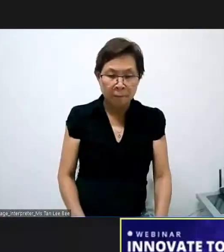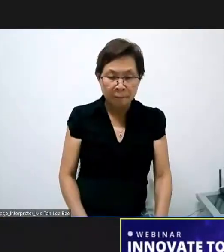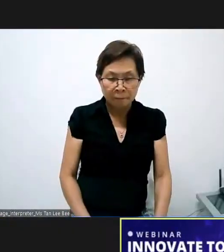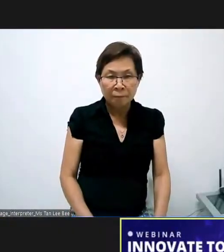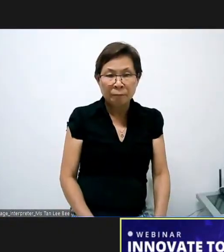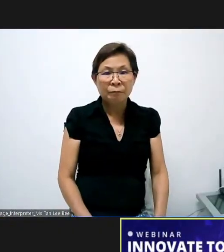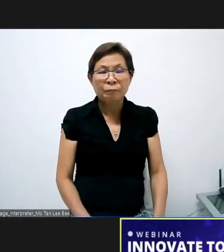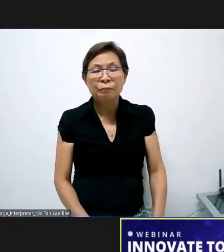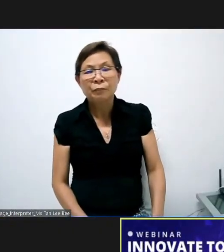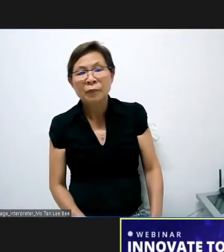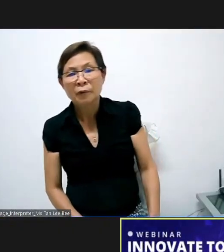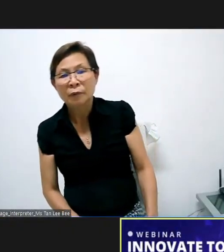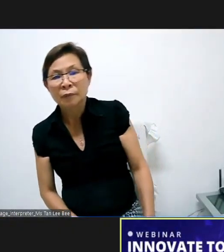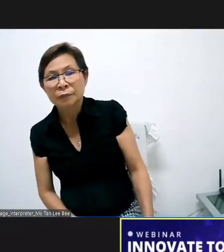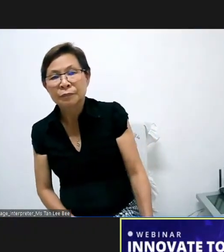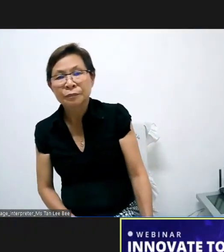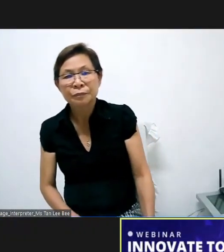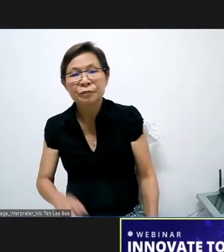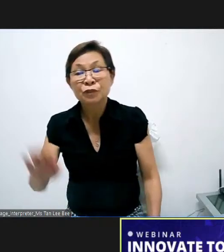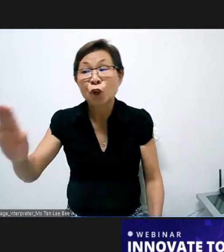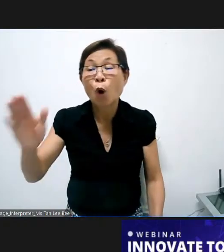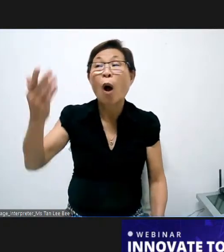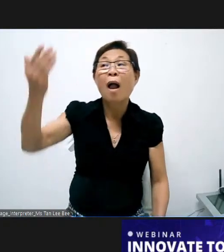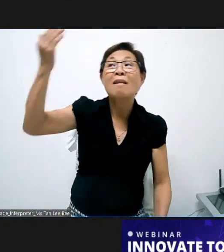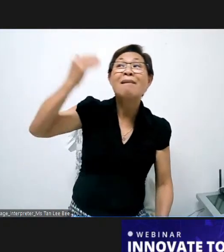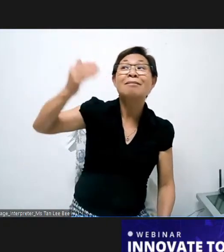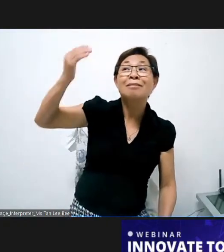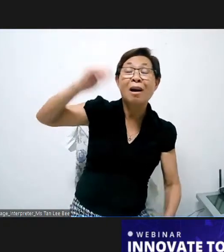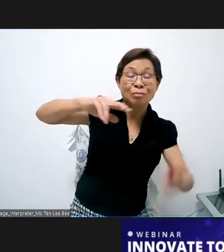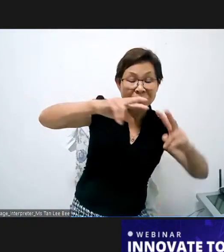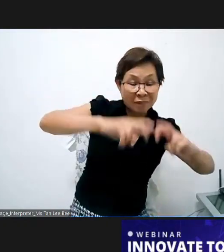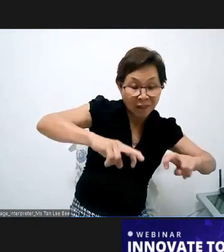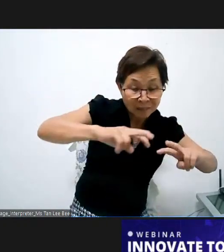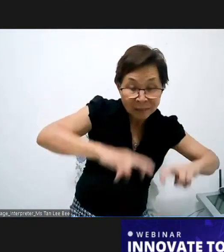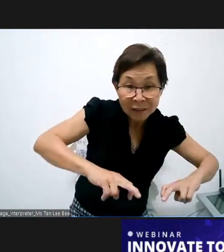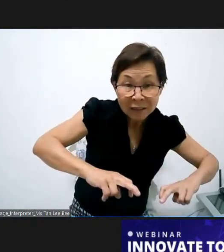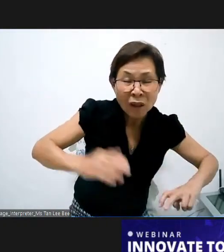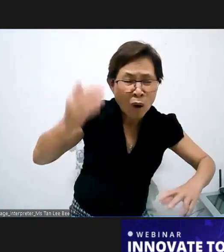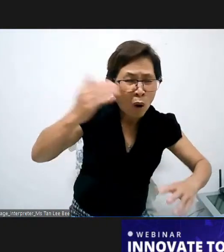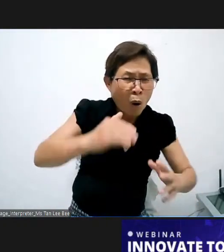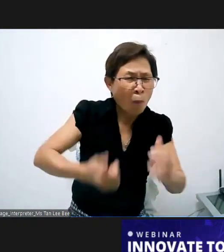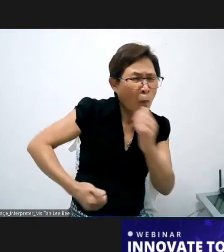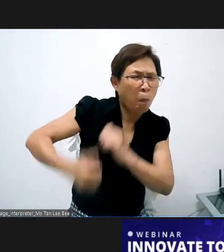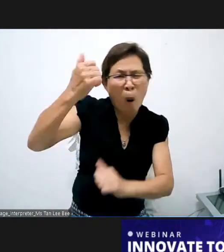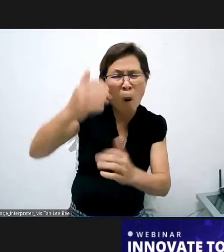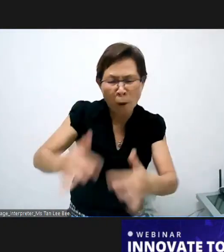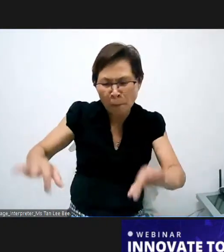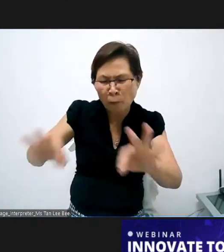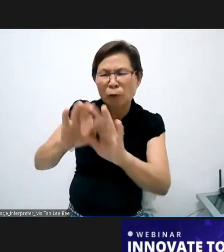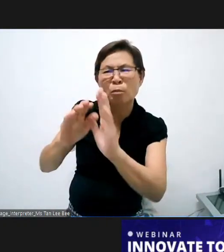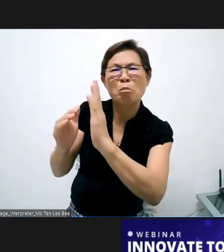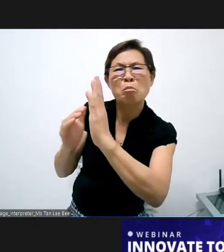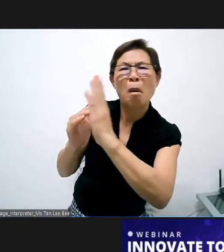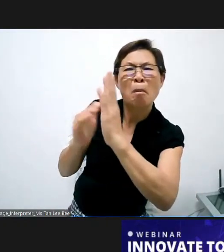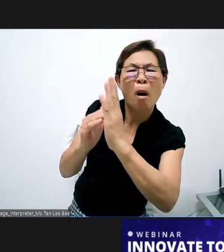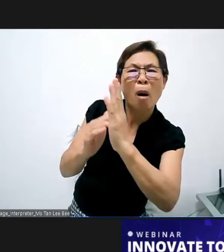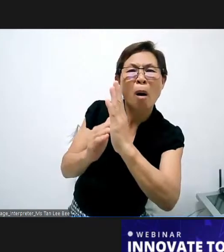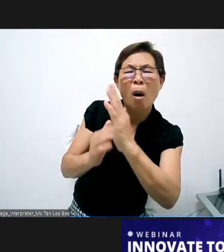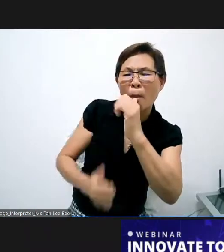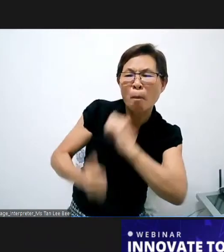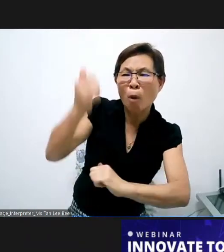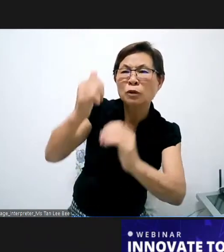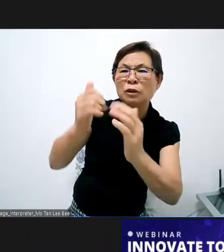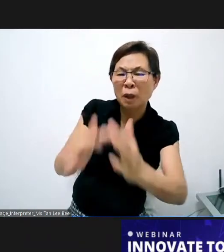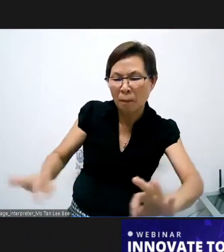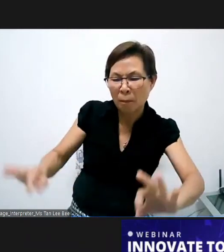based on past studies, what are the significant barriers for teachers